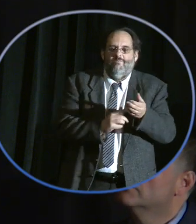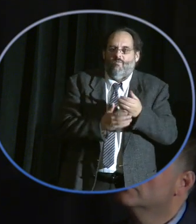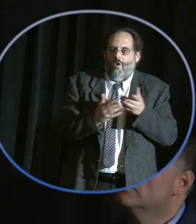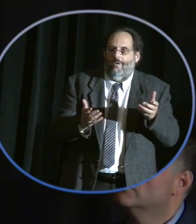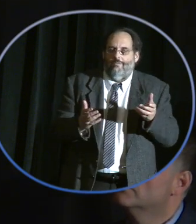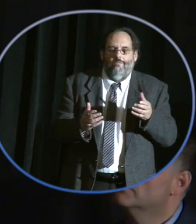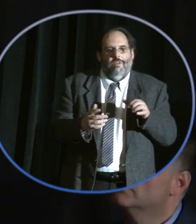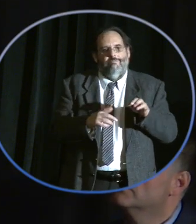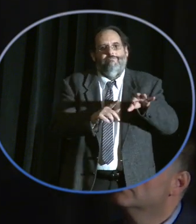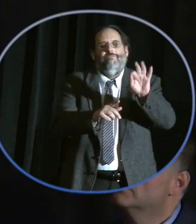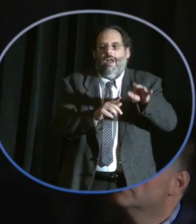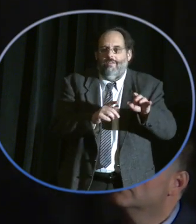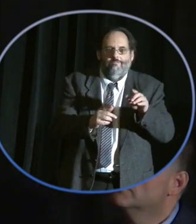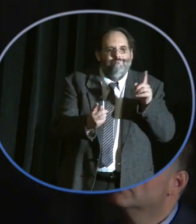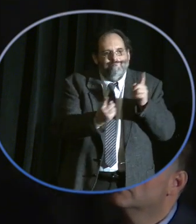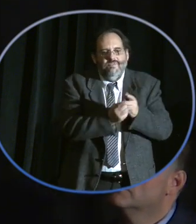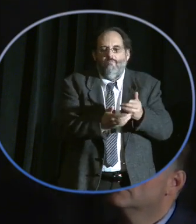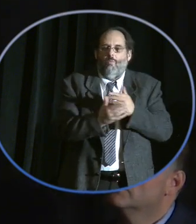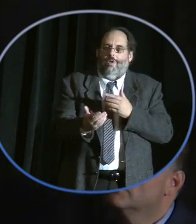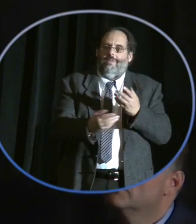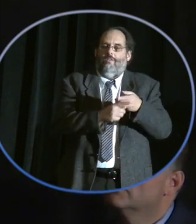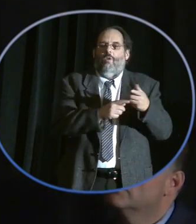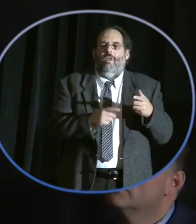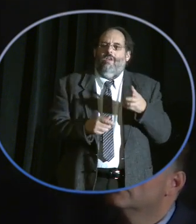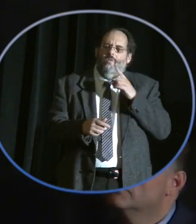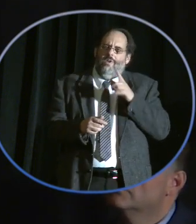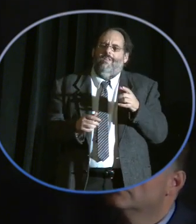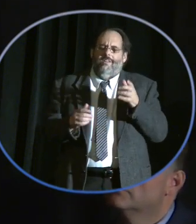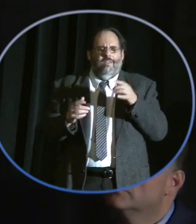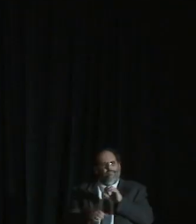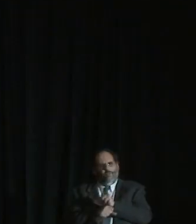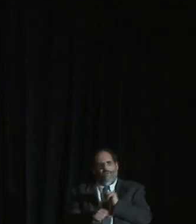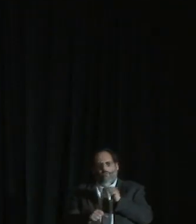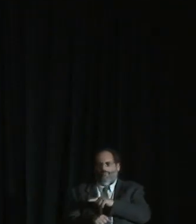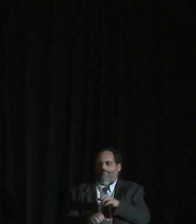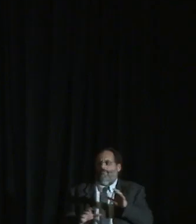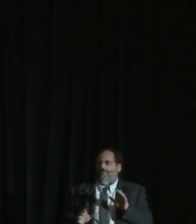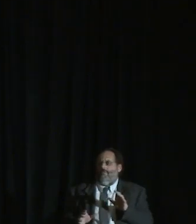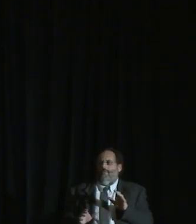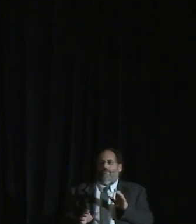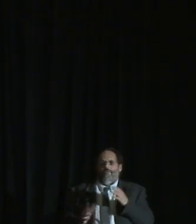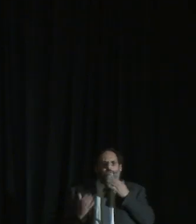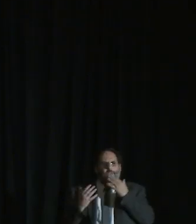that is taking place across the city because all of us. Thank you, Baltimore.